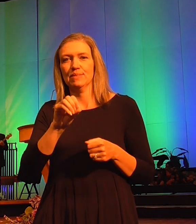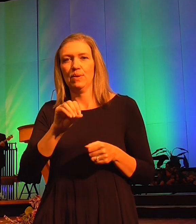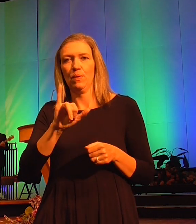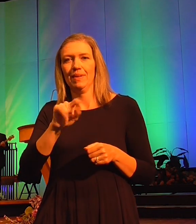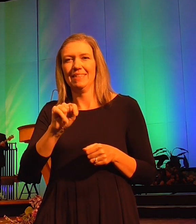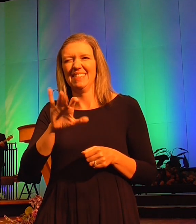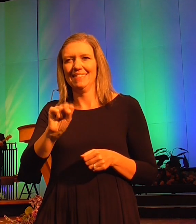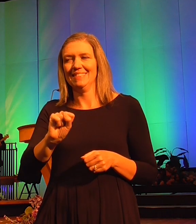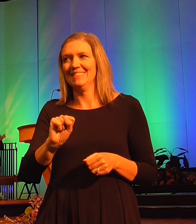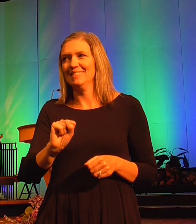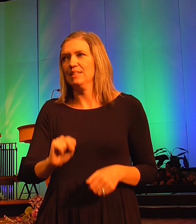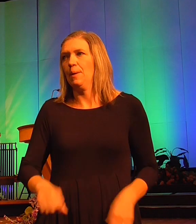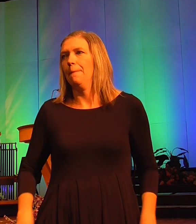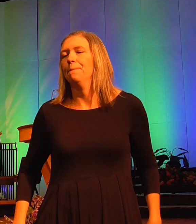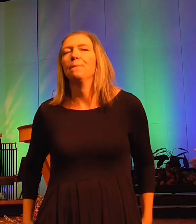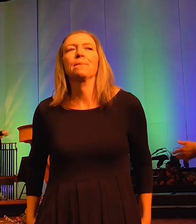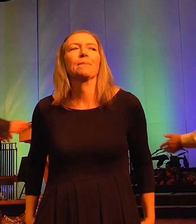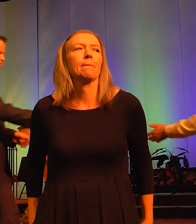so it is.